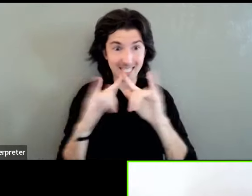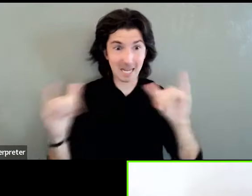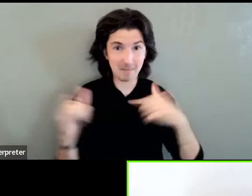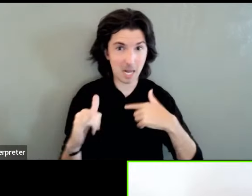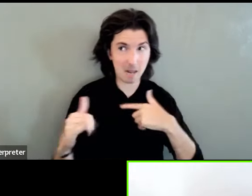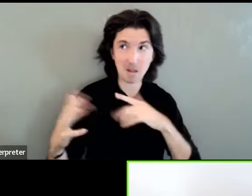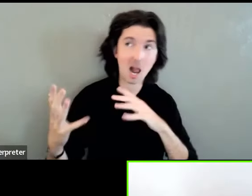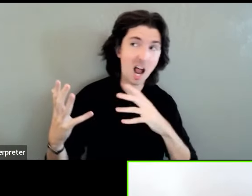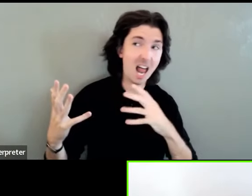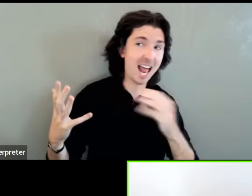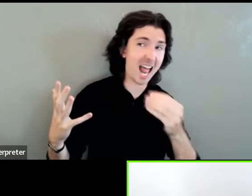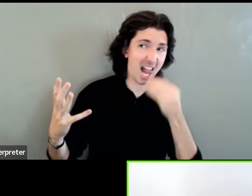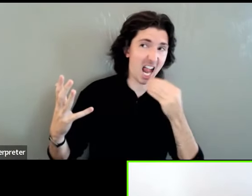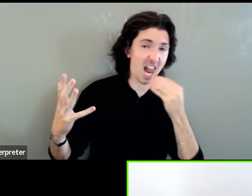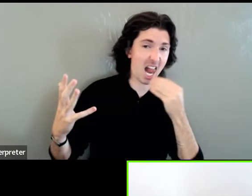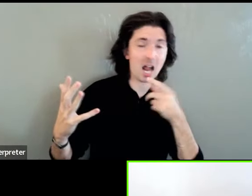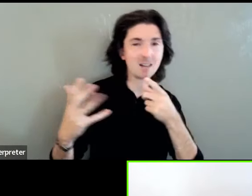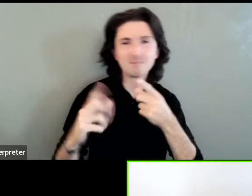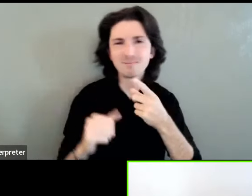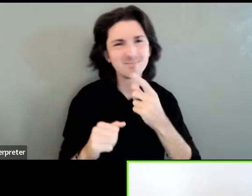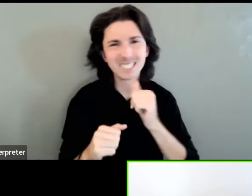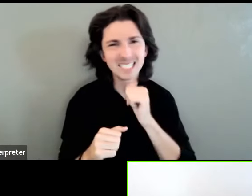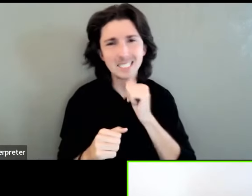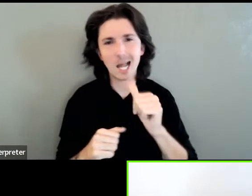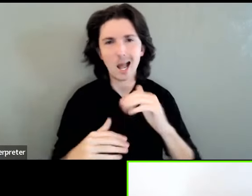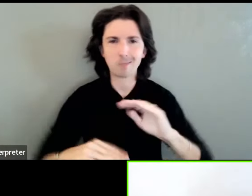if you're given food, but it doesn't count as your break.